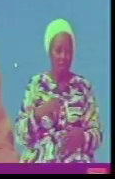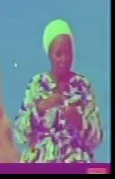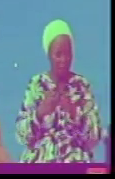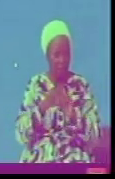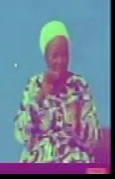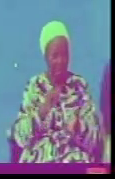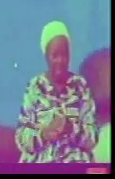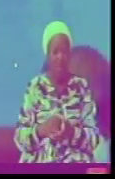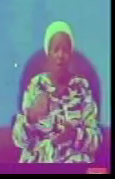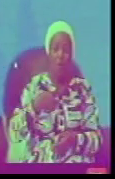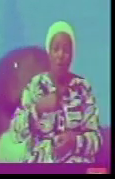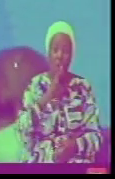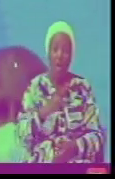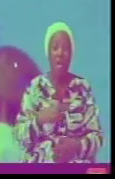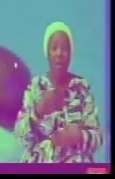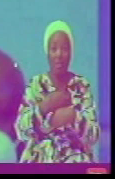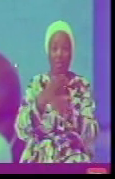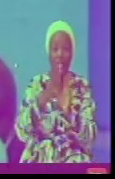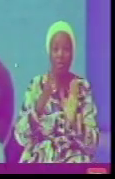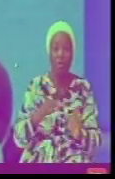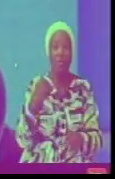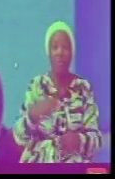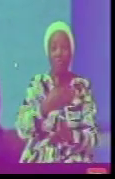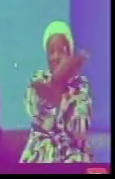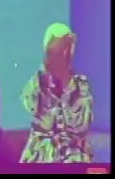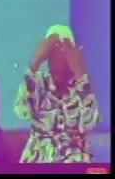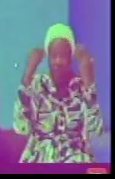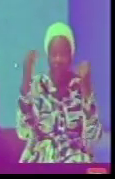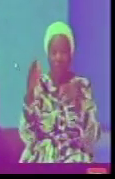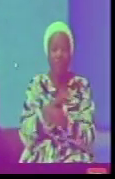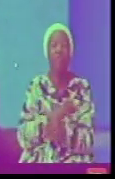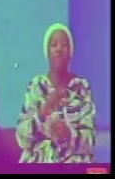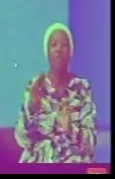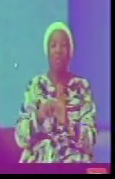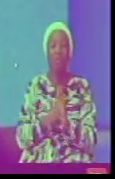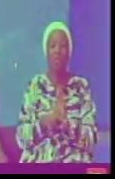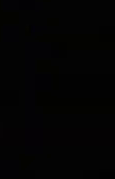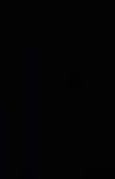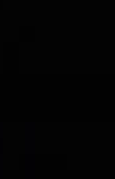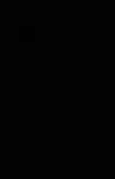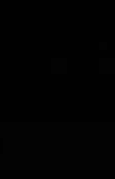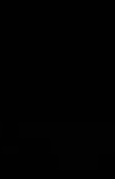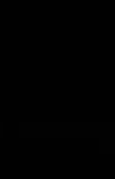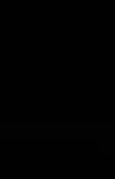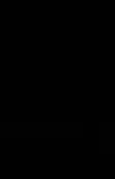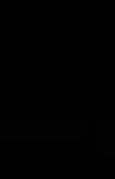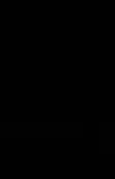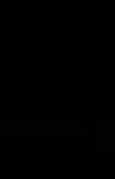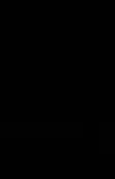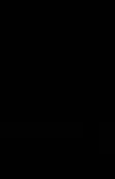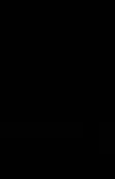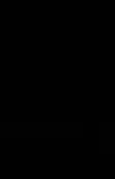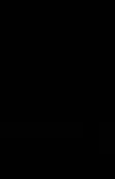But you know, we are creatures of forgetfulness. We always forget what God